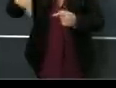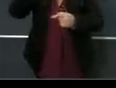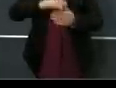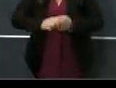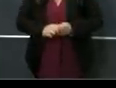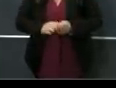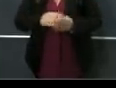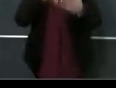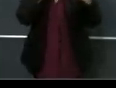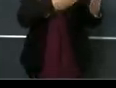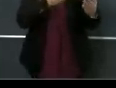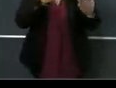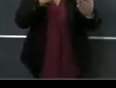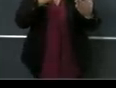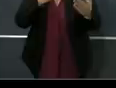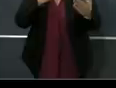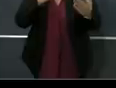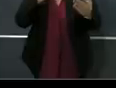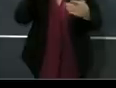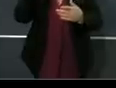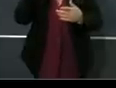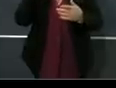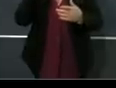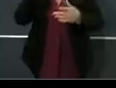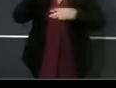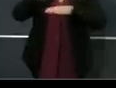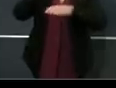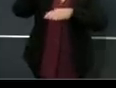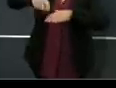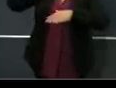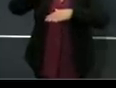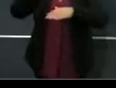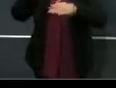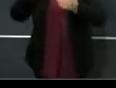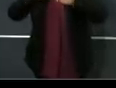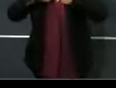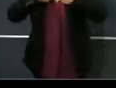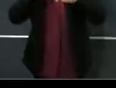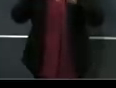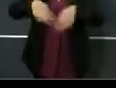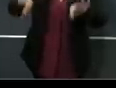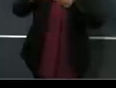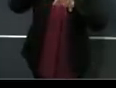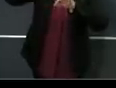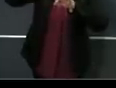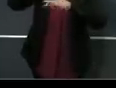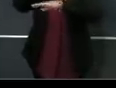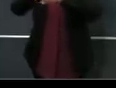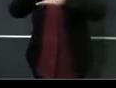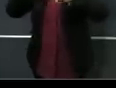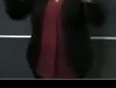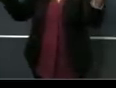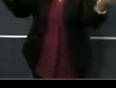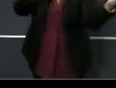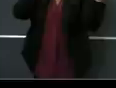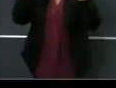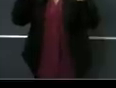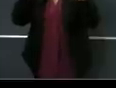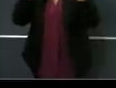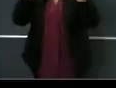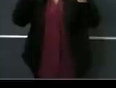this call to action, and to all those who have responded to that call, and to those who